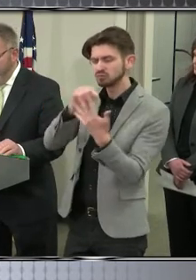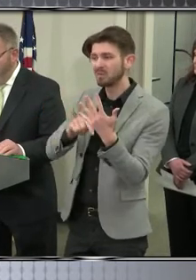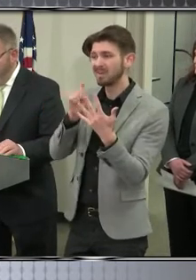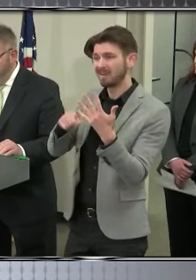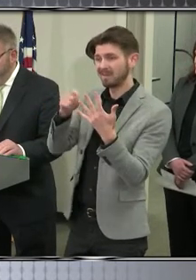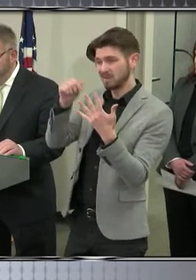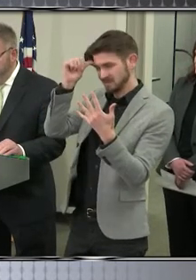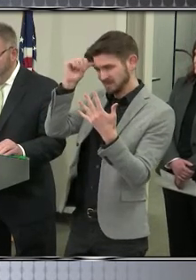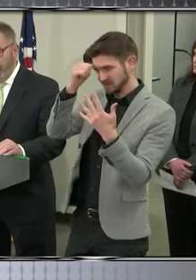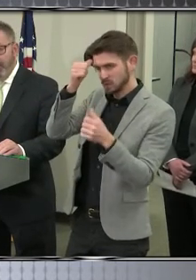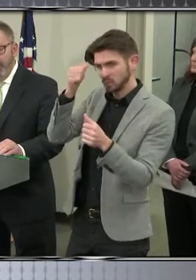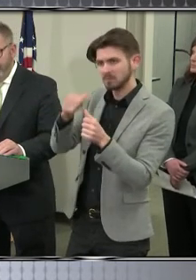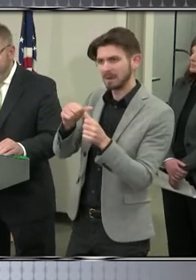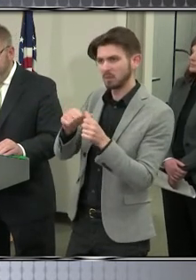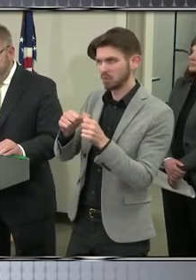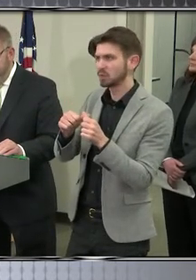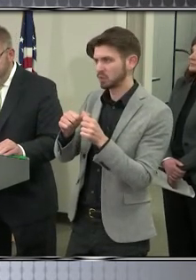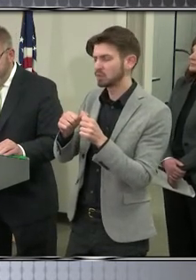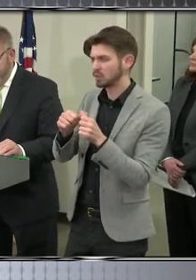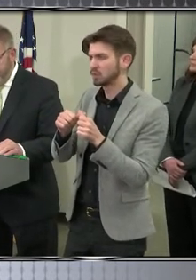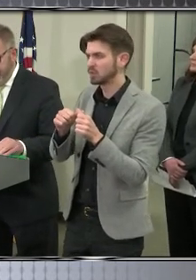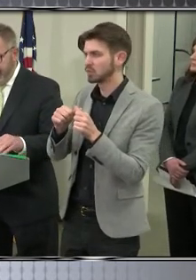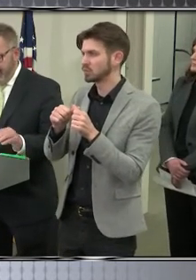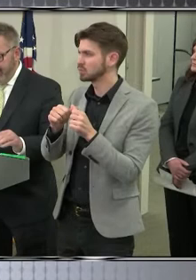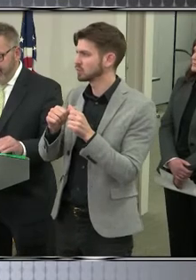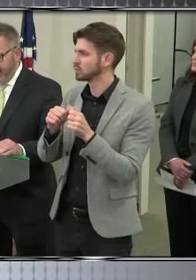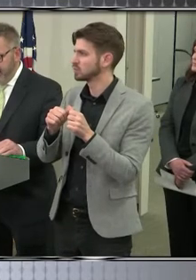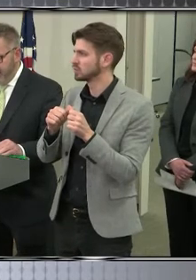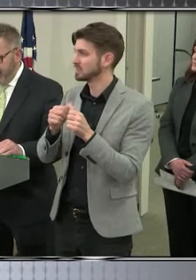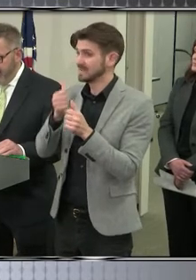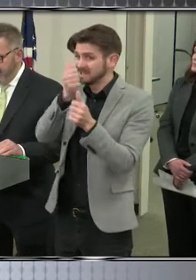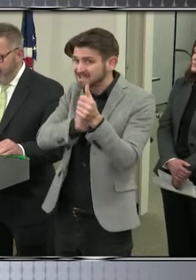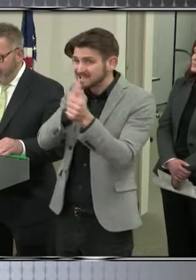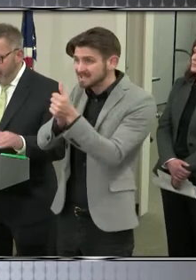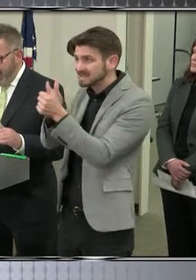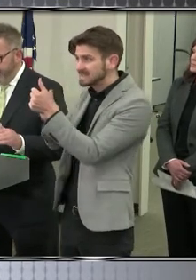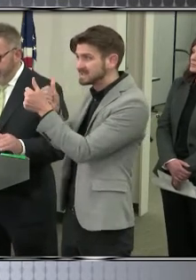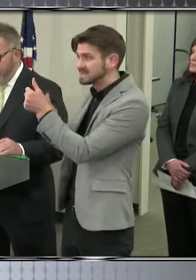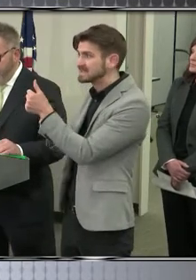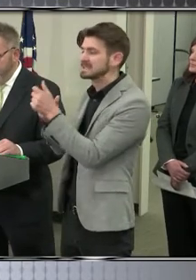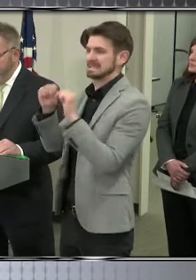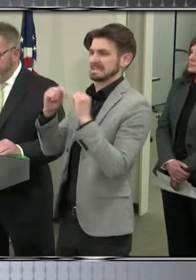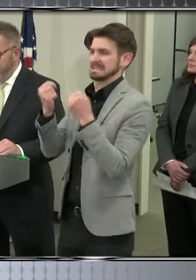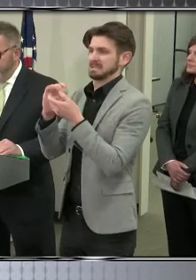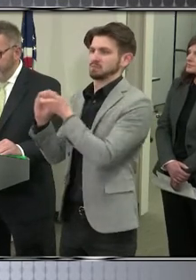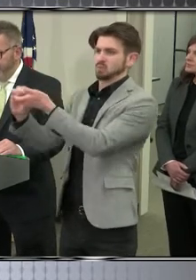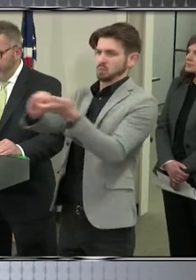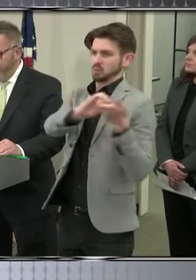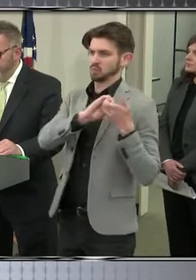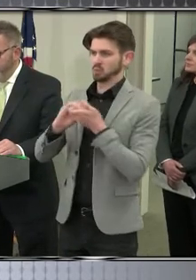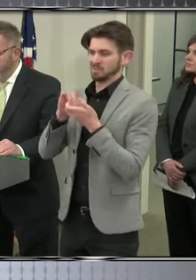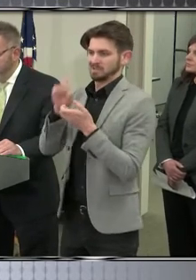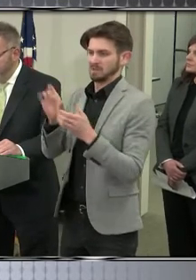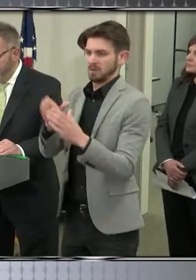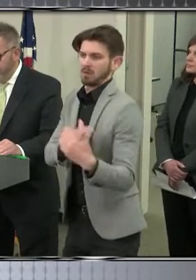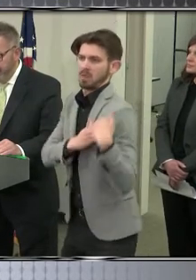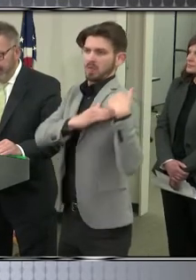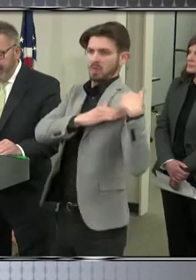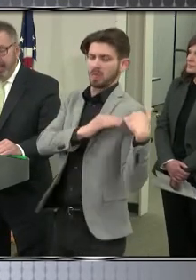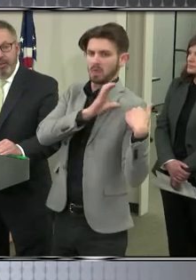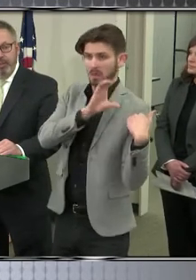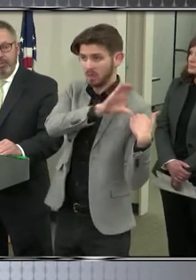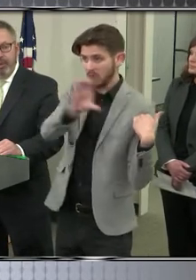each and every one of us are our own best defense against this disease. We have to take the responsibility for keeping